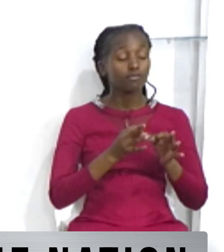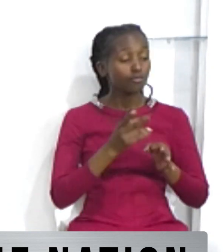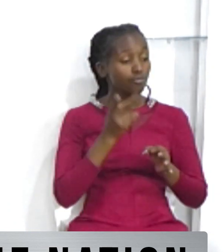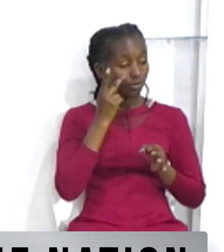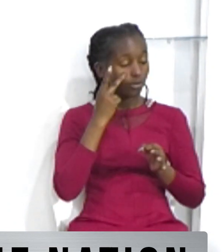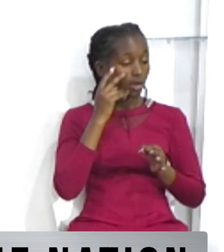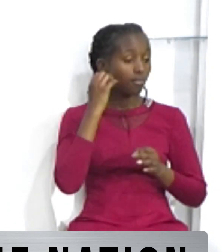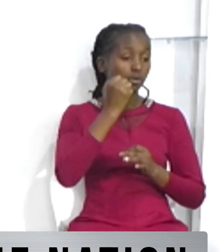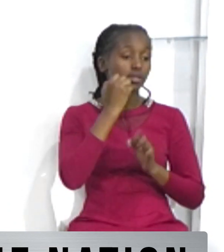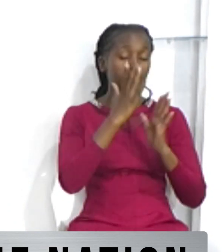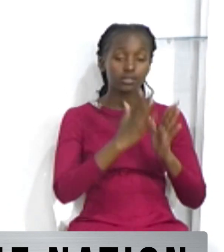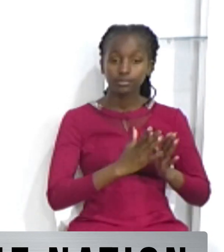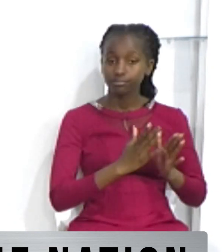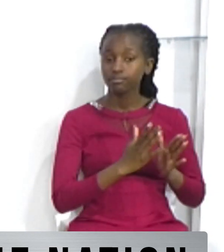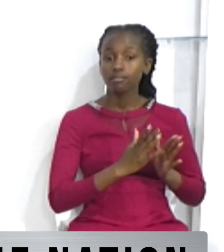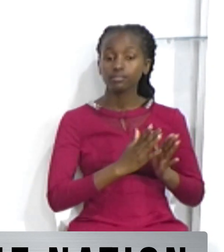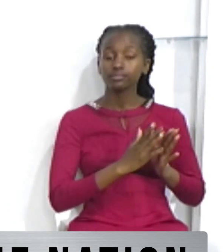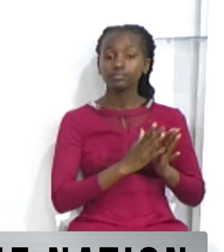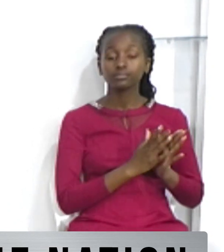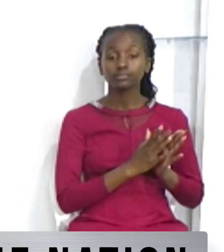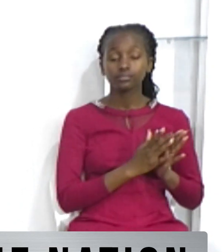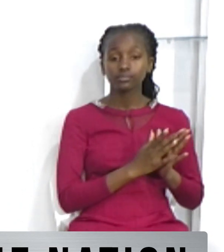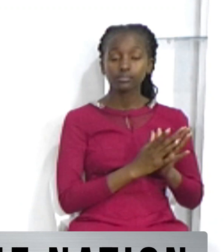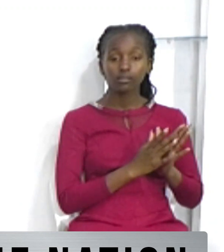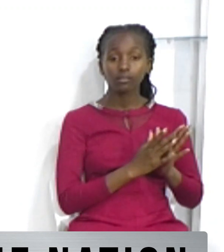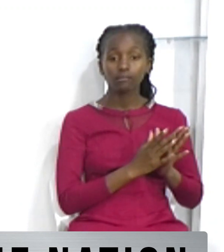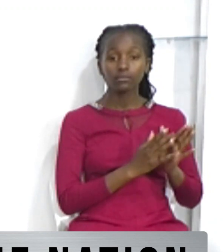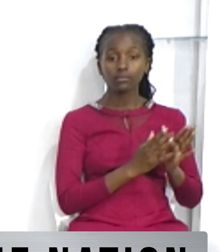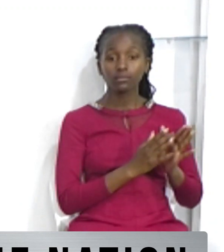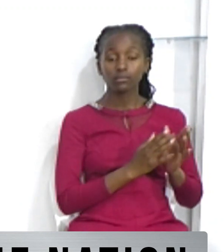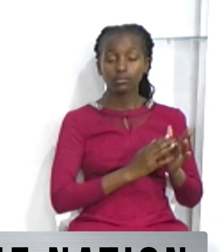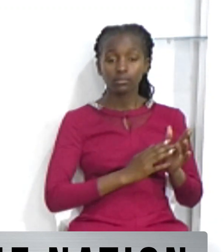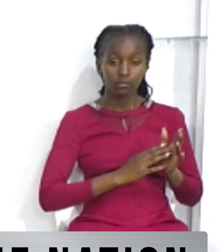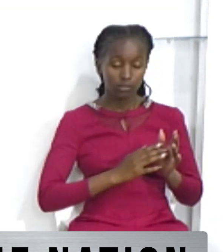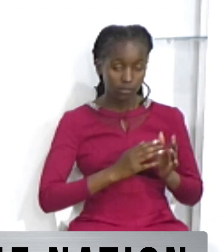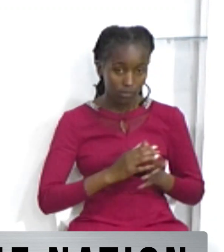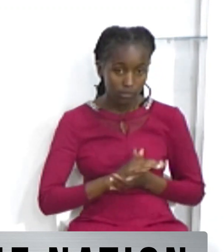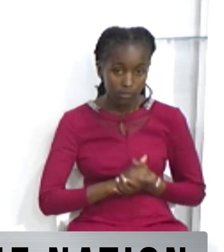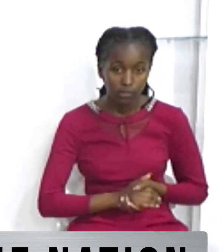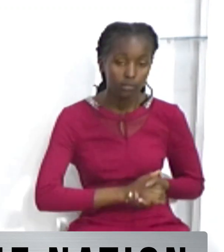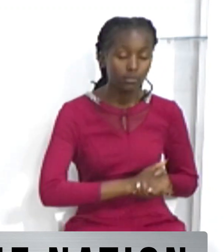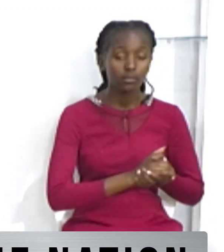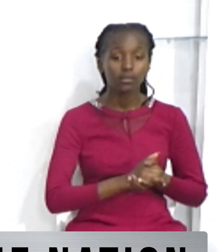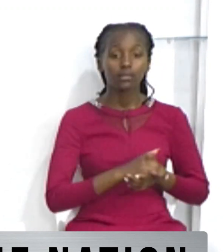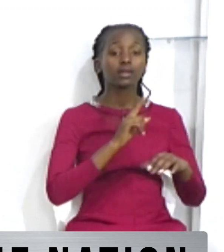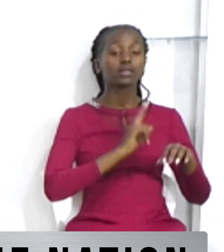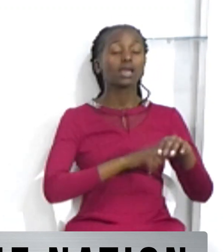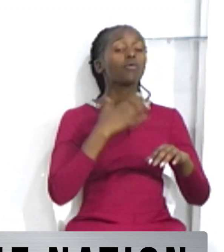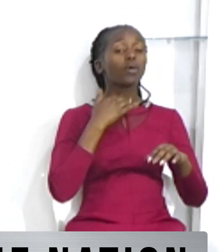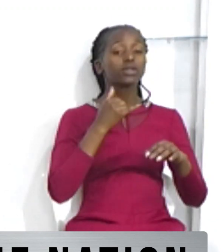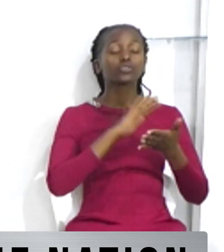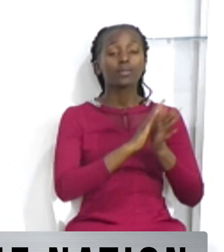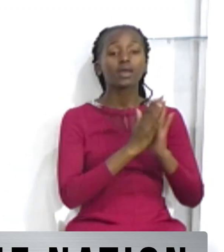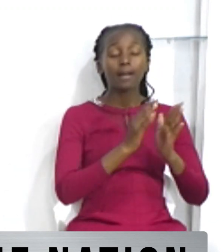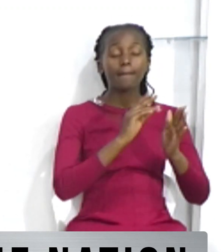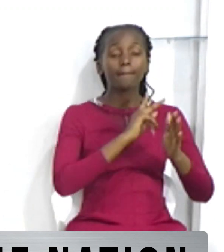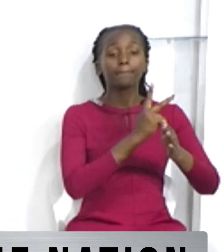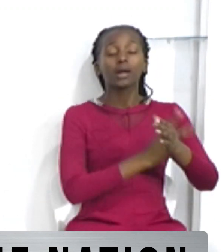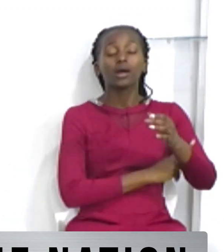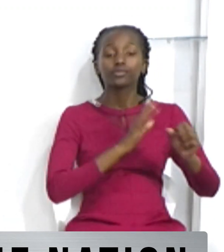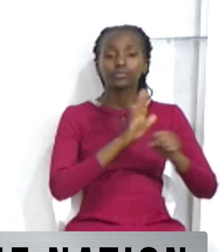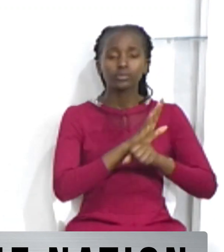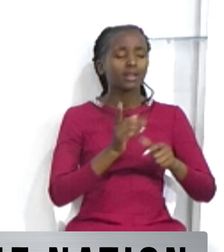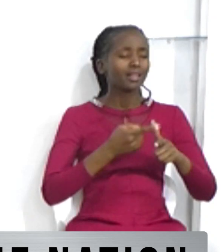politicians to, when they went to go for power, Yeah. they sweet talk to